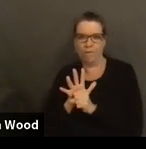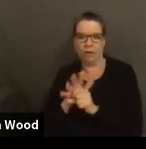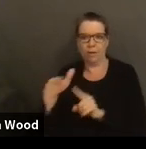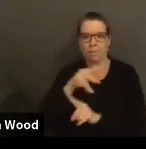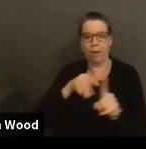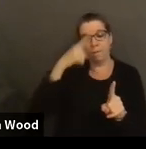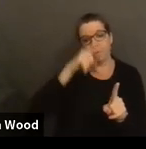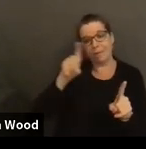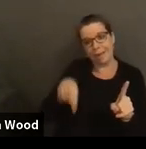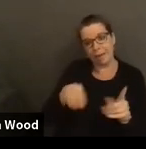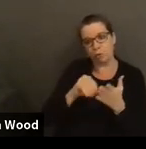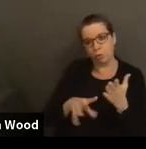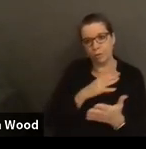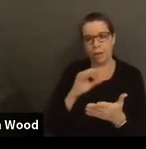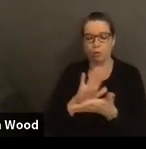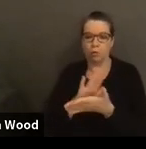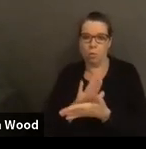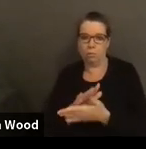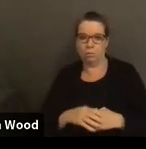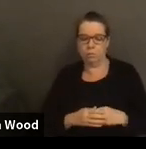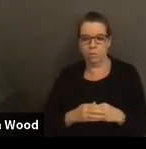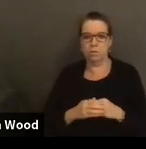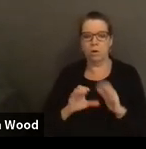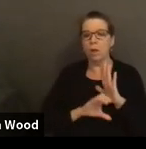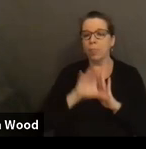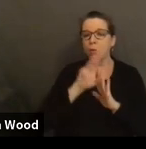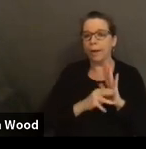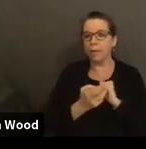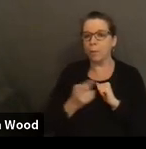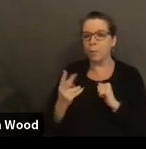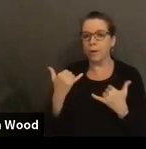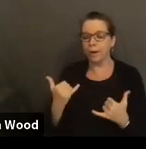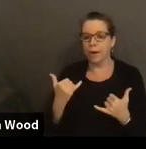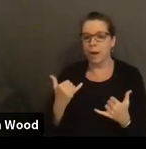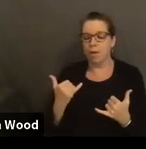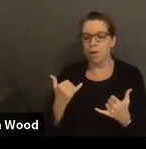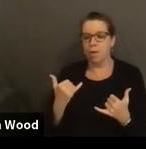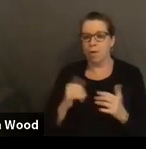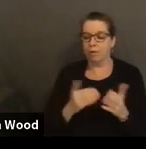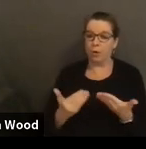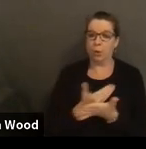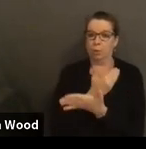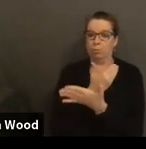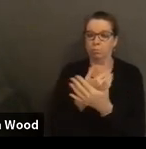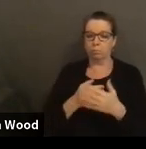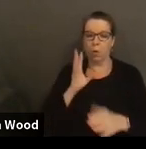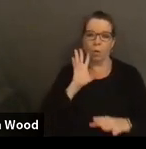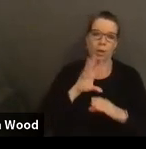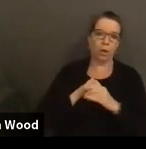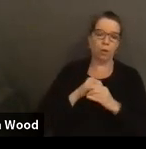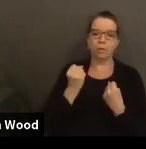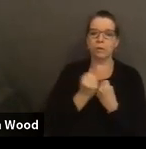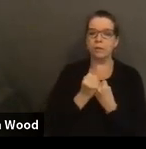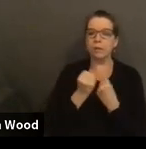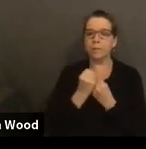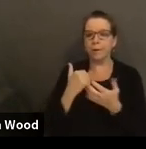schools and students. The curricular resources are going to include the supports that help